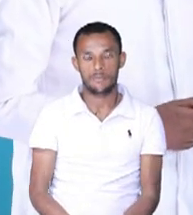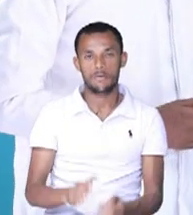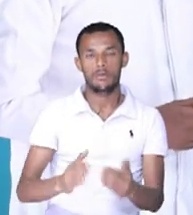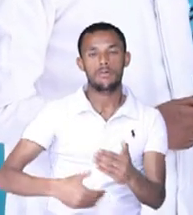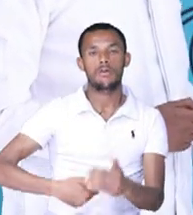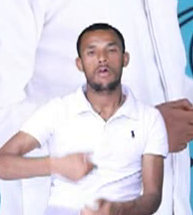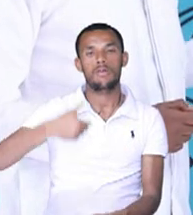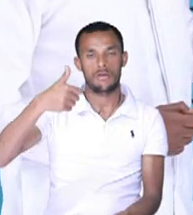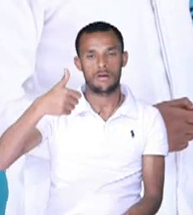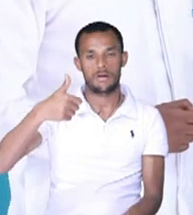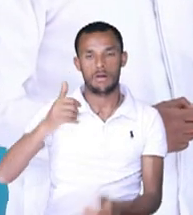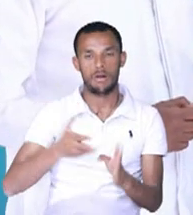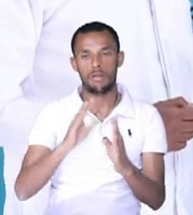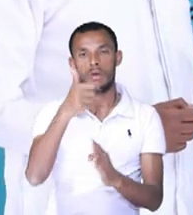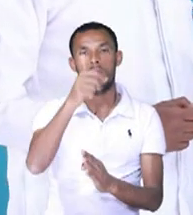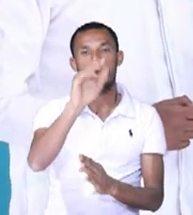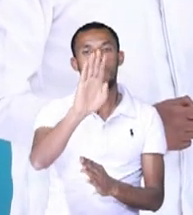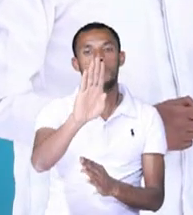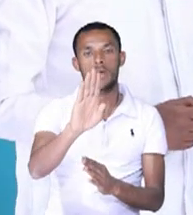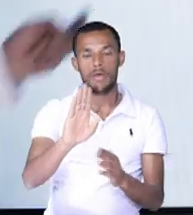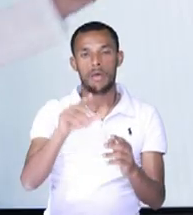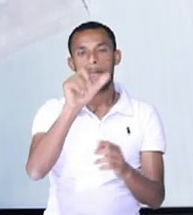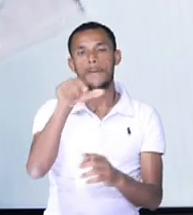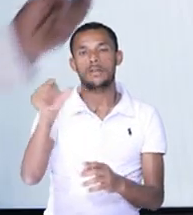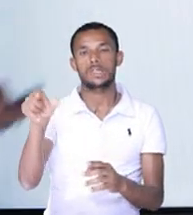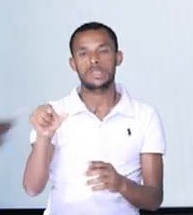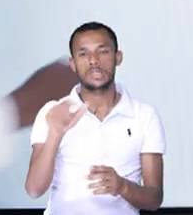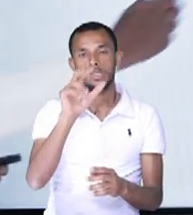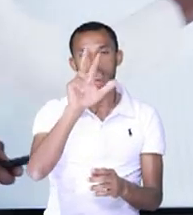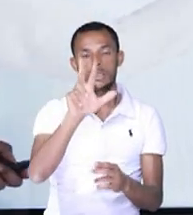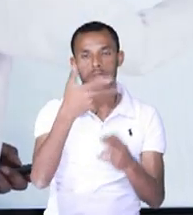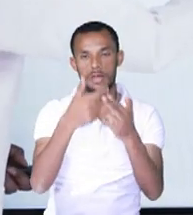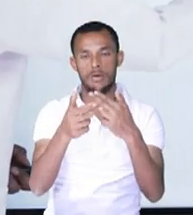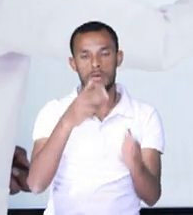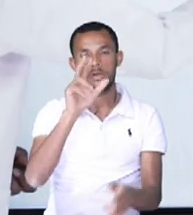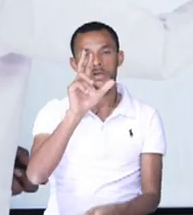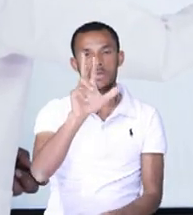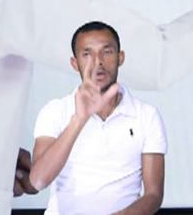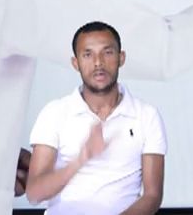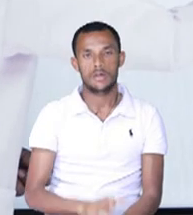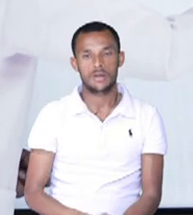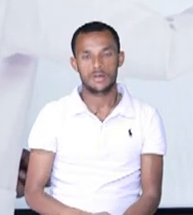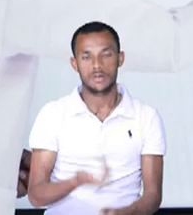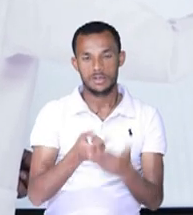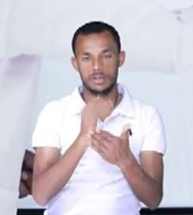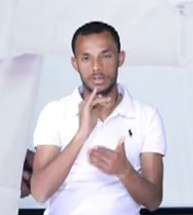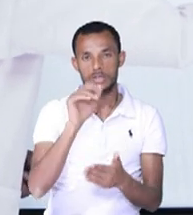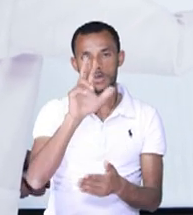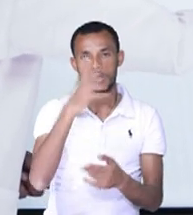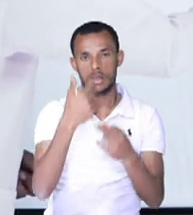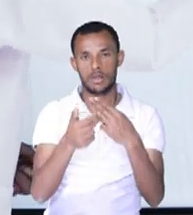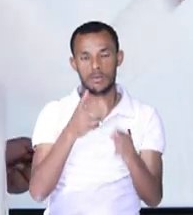The other one, let A be a matrix 3 by 3. This was 3 by